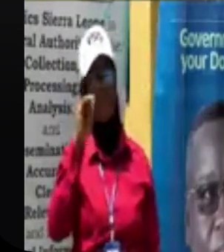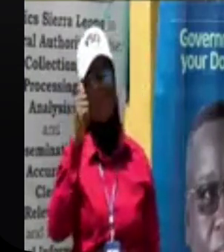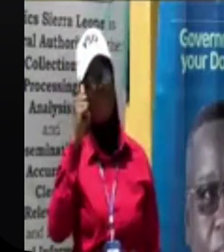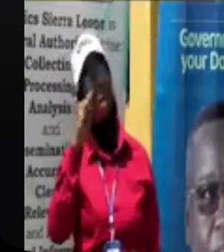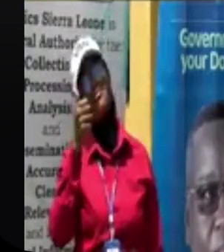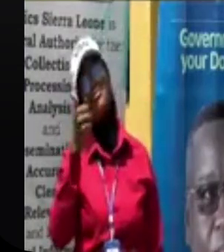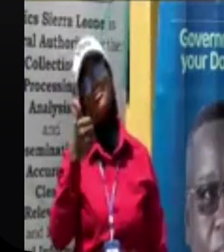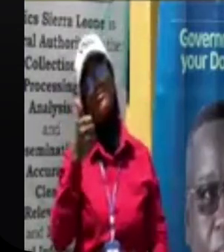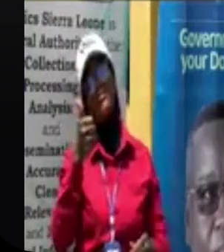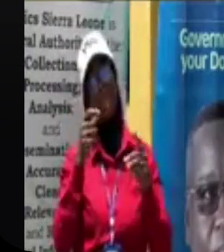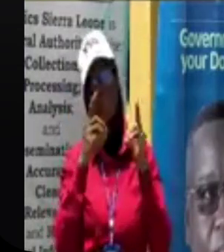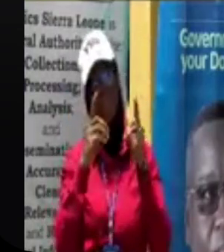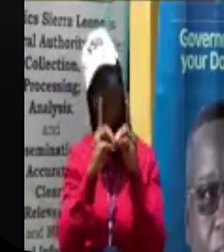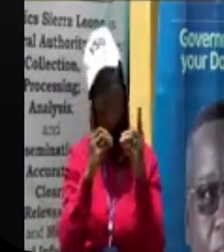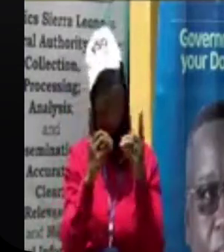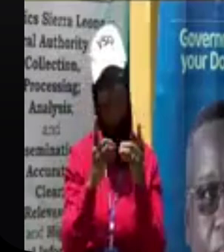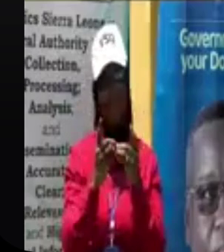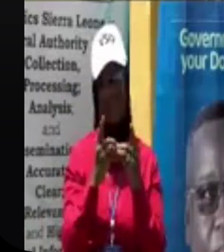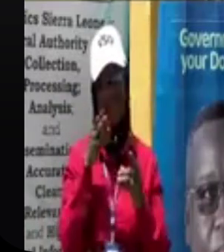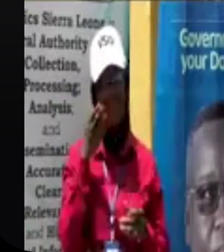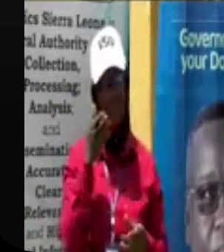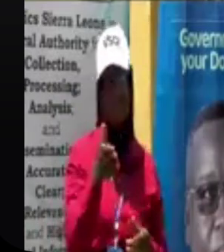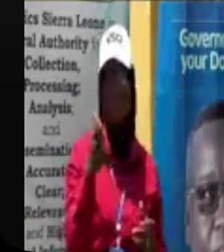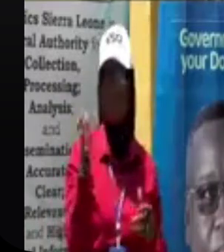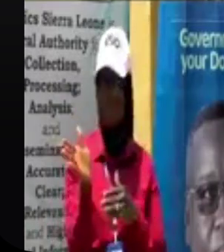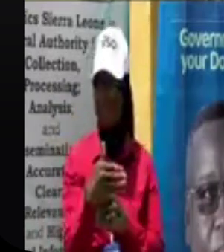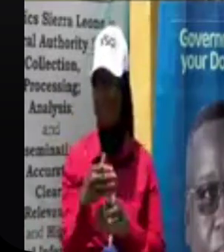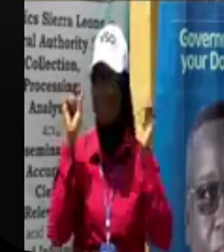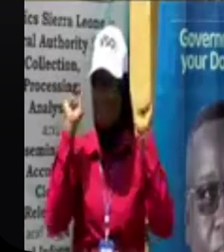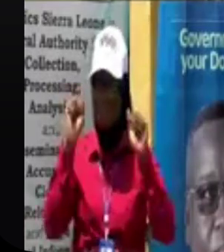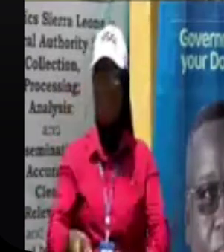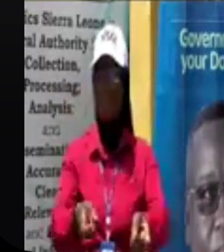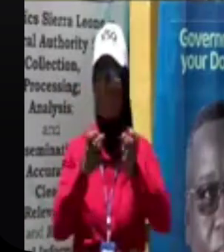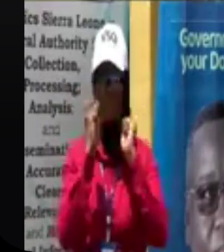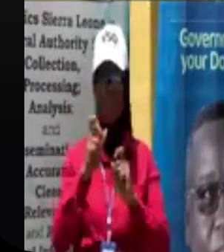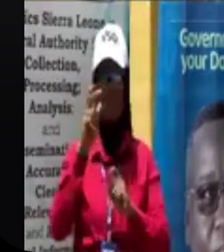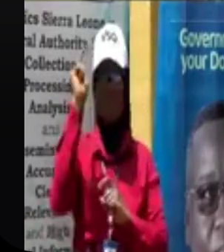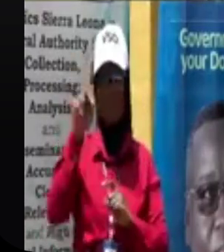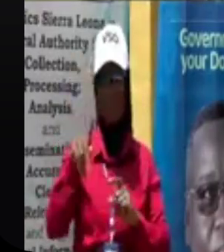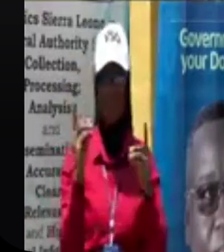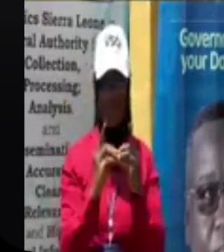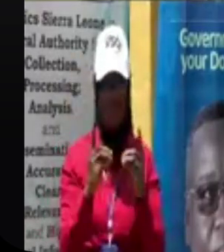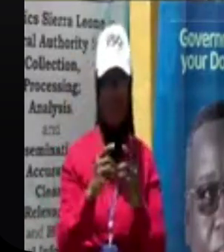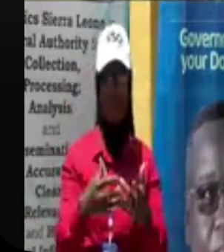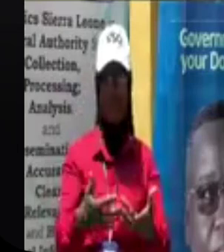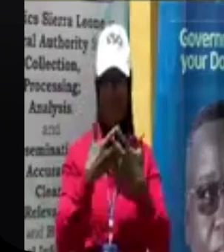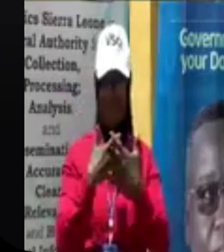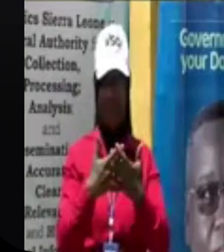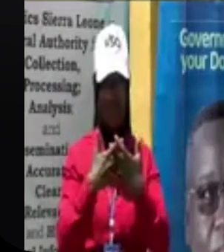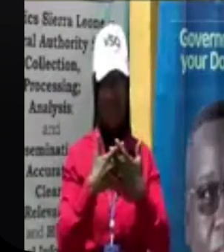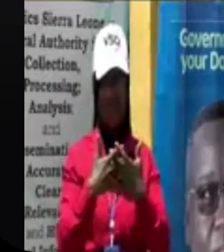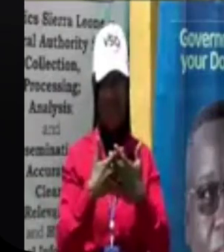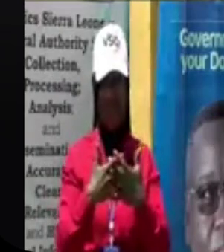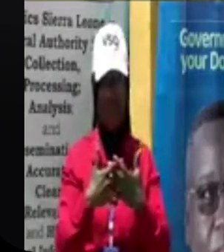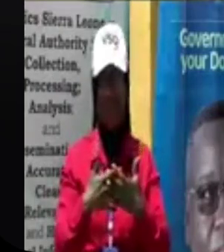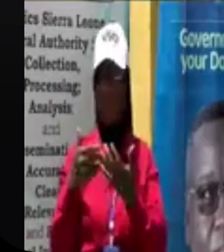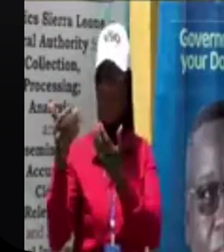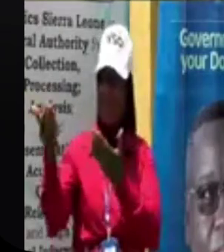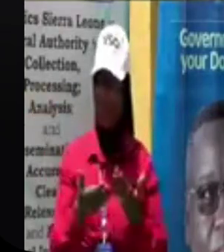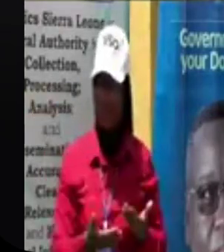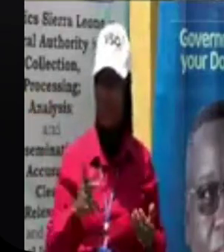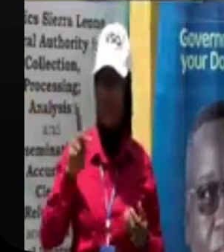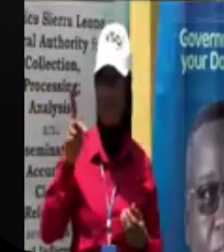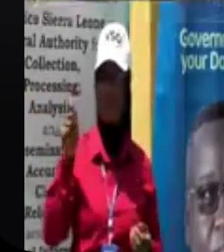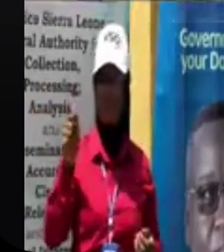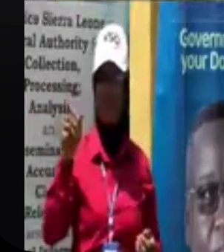we don't begin the farming season. The Minister for Rail will give you updates as to almost machine that we don't bring for Kambia district. We don't ready